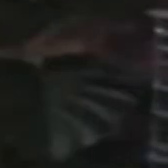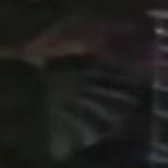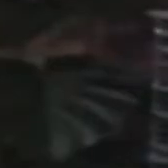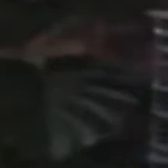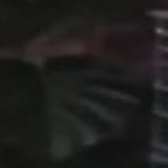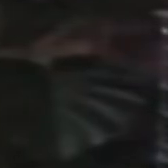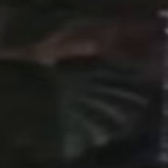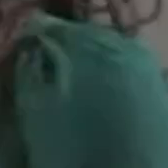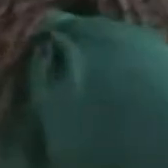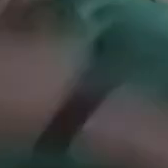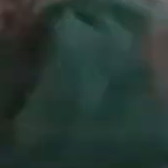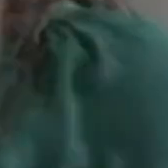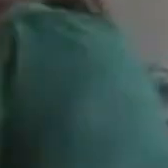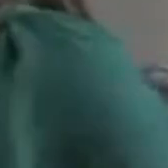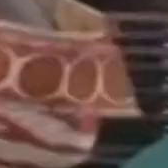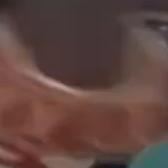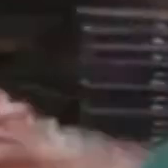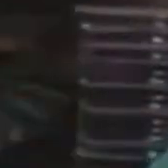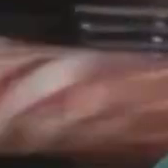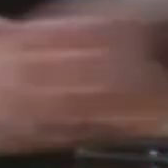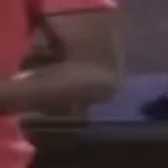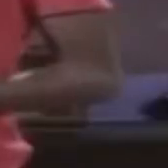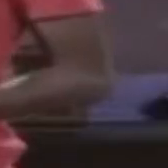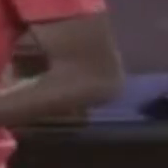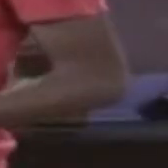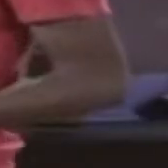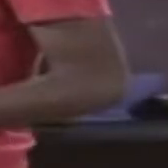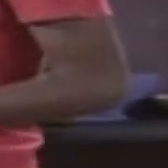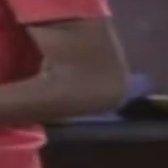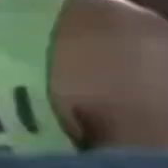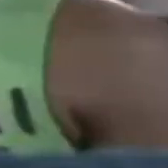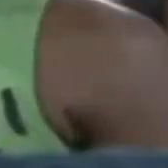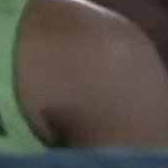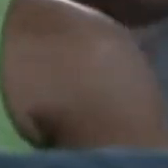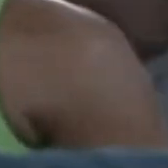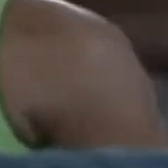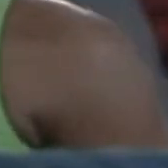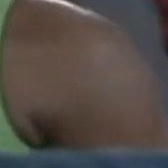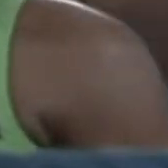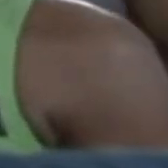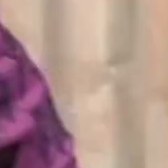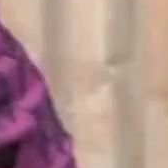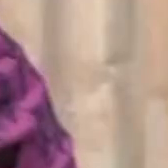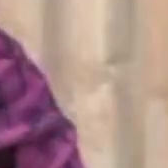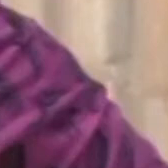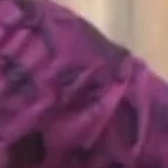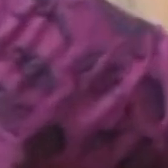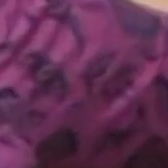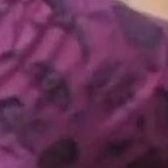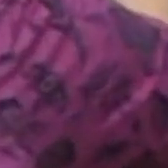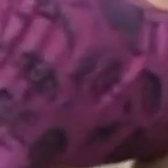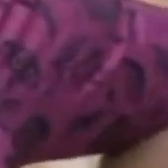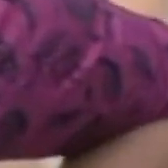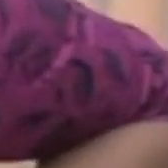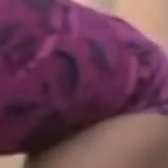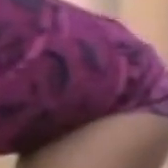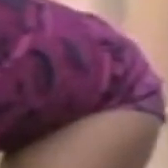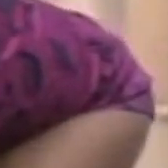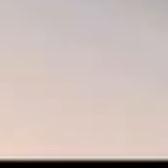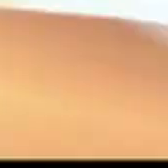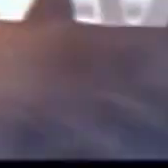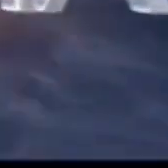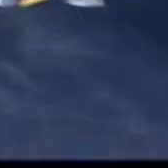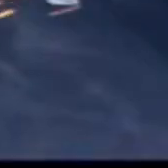too. You don't listen to me. Because you always want to tell me how to... Jemo unadu nini hapa? You are embarrassing me. Ina lobi mimi siwezani